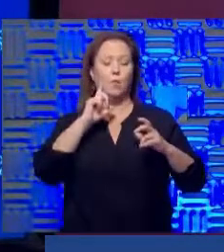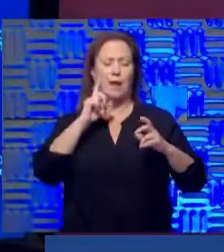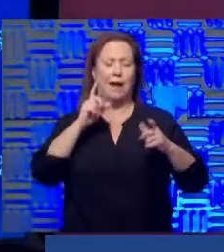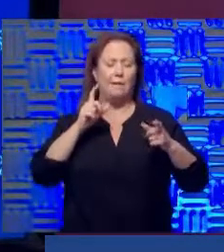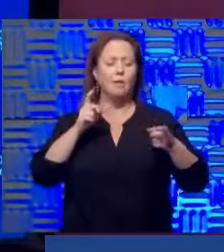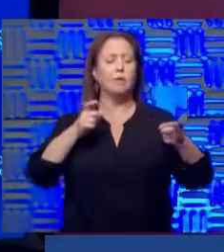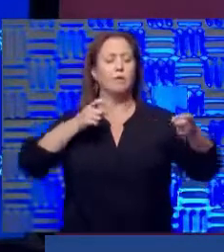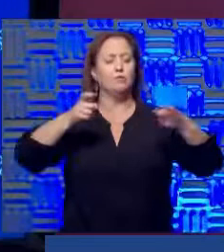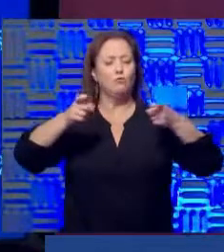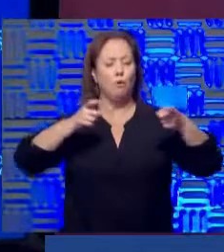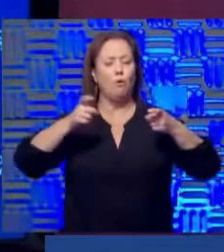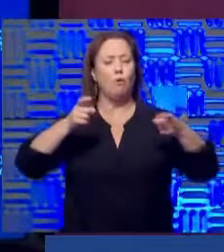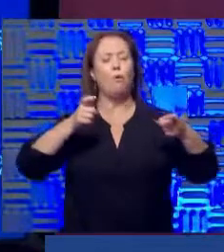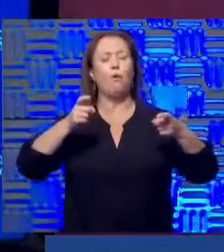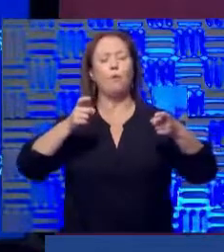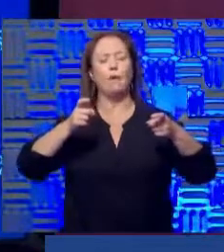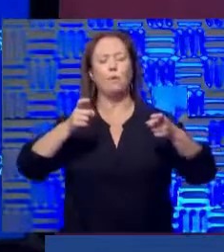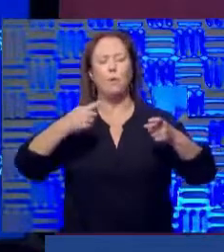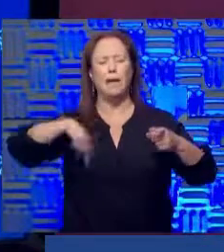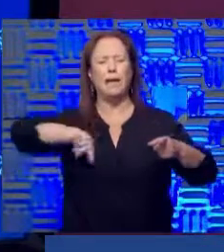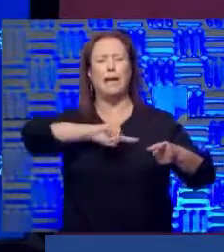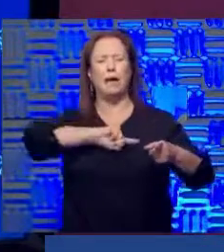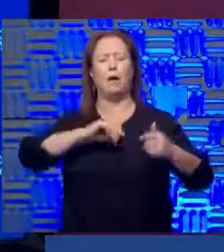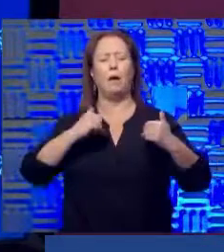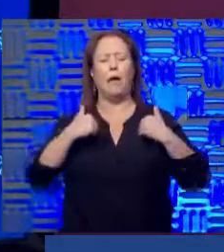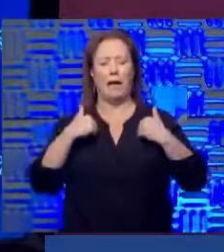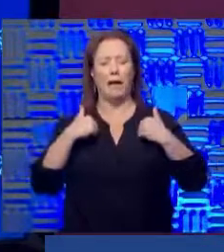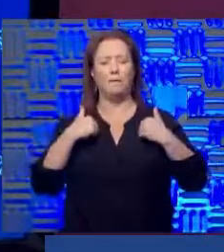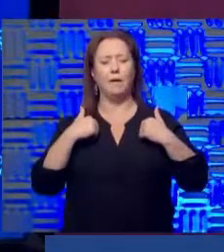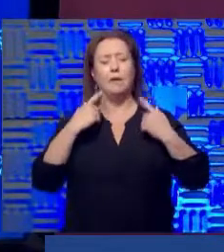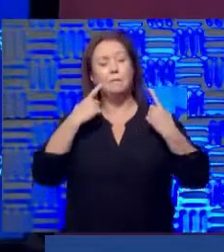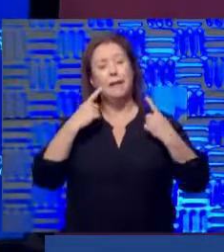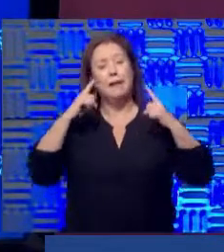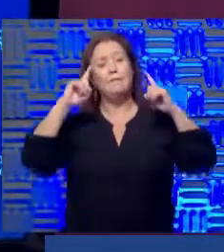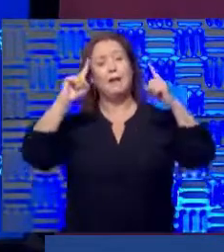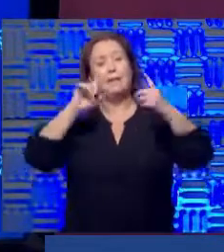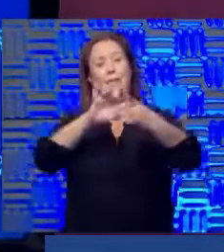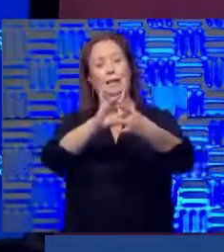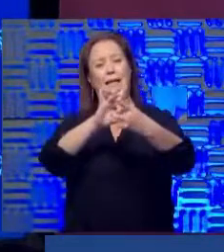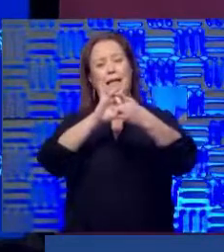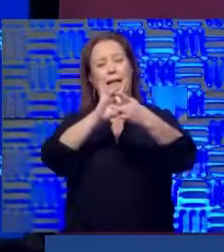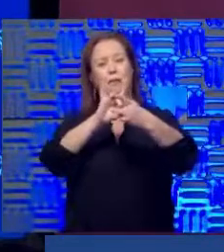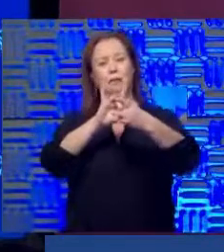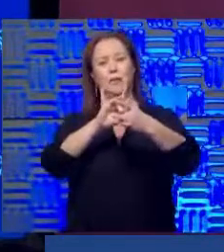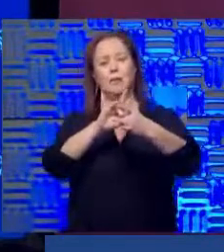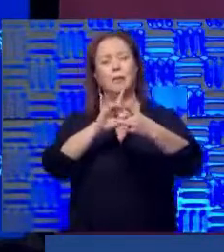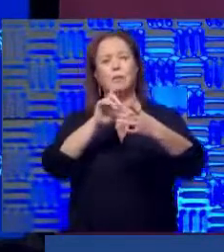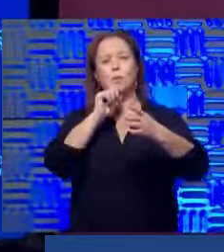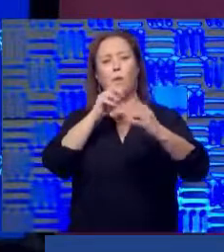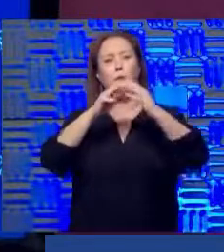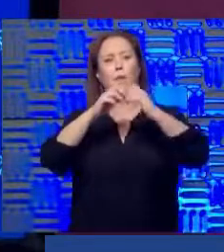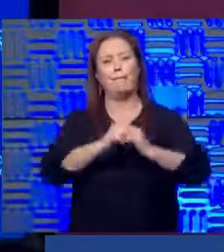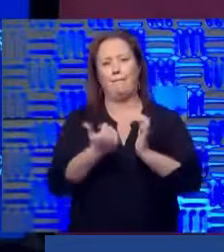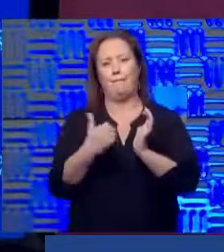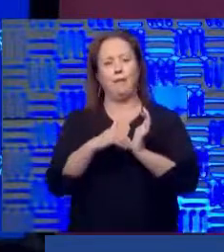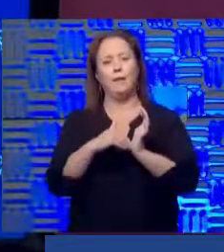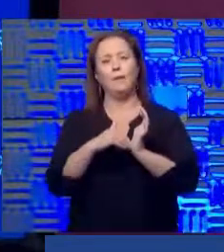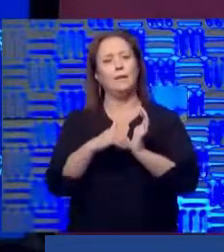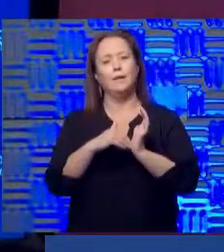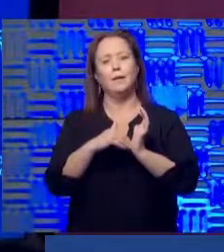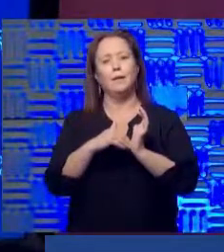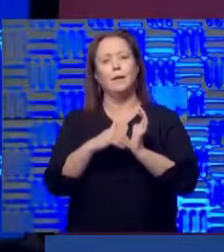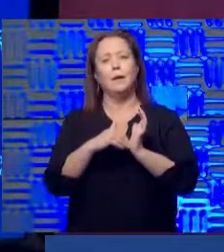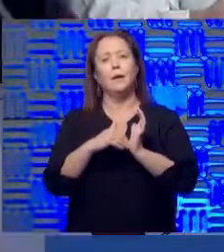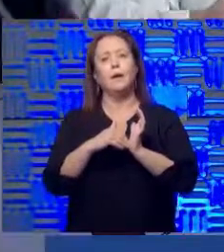that each of us has to try to be an effective link in the chain so that we don't break down. So I would just